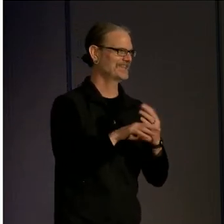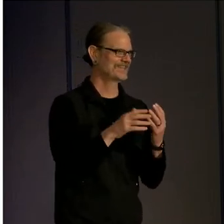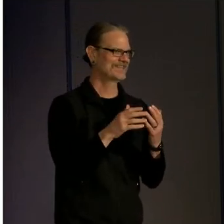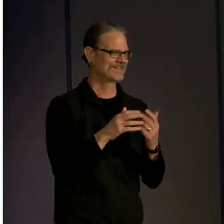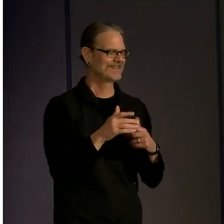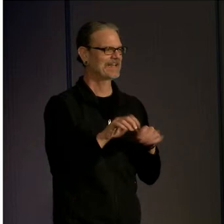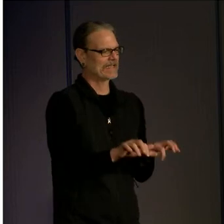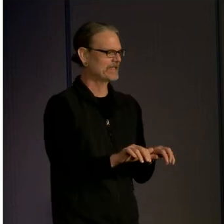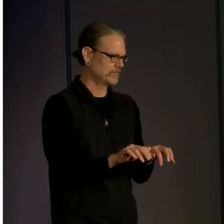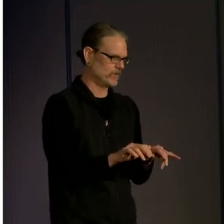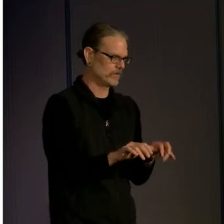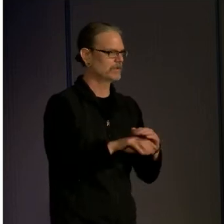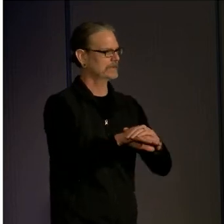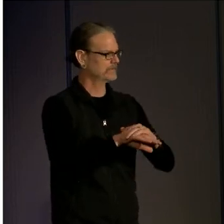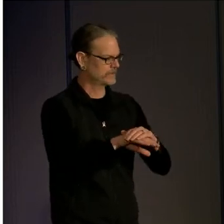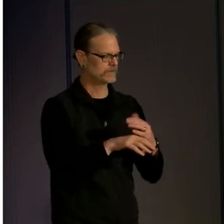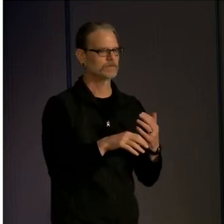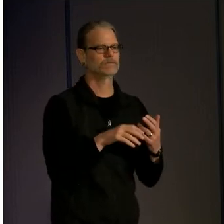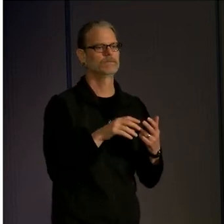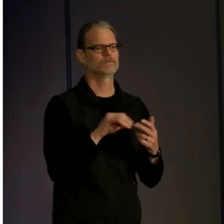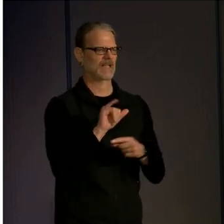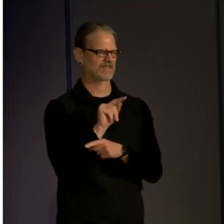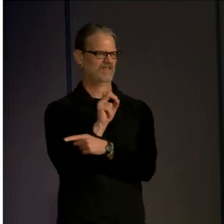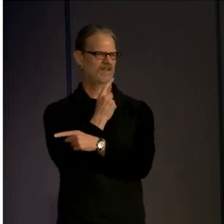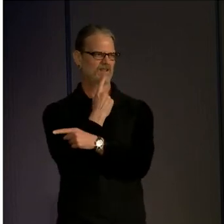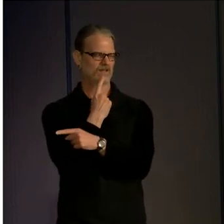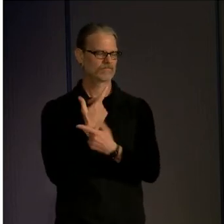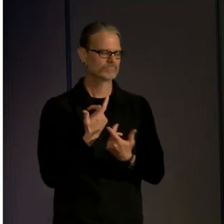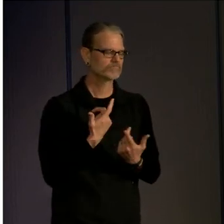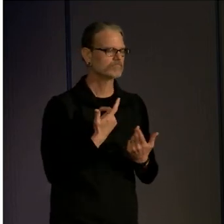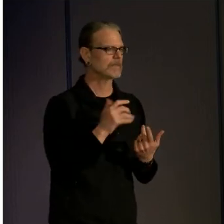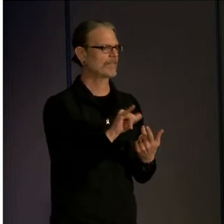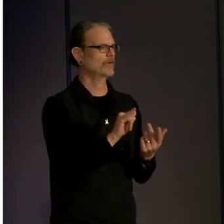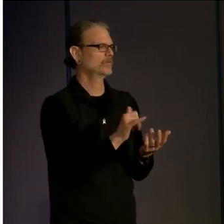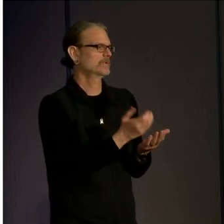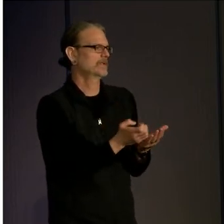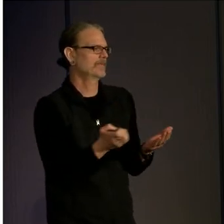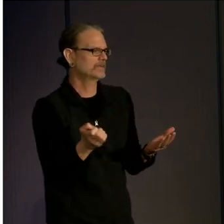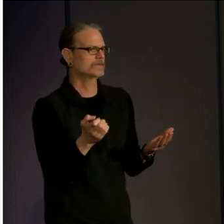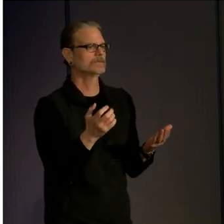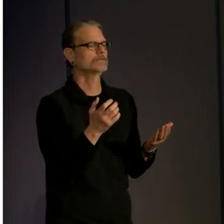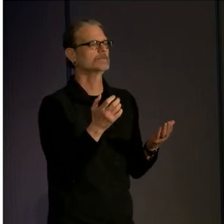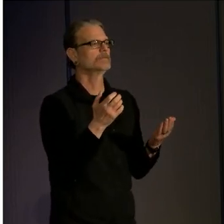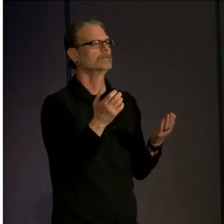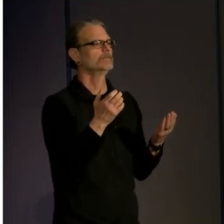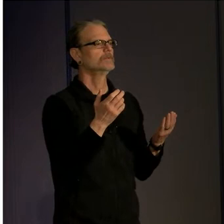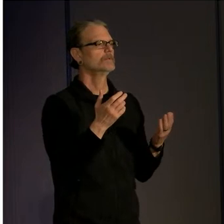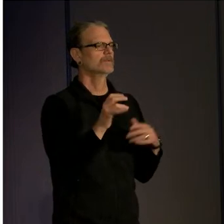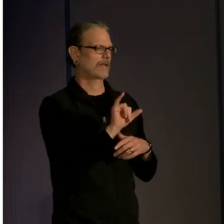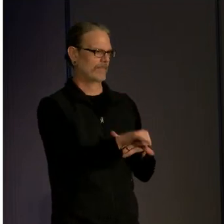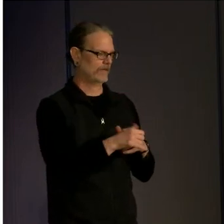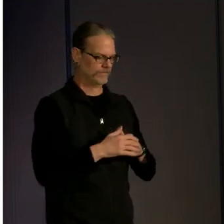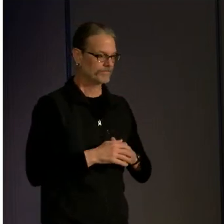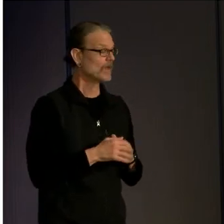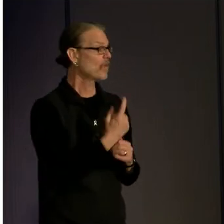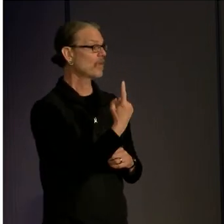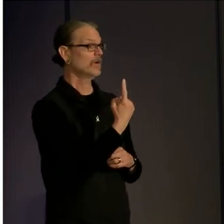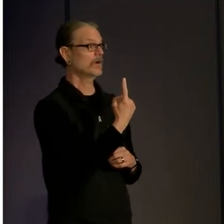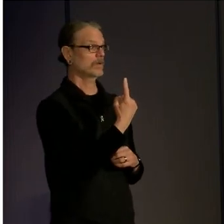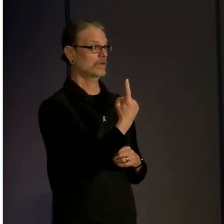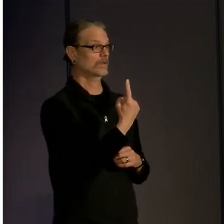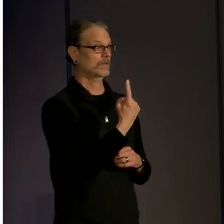keyboard accessibility and all of those devices and things like that. The one area